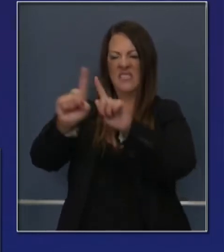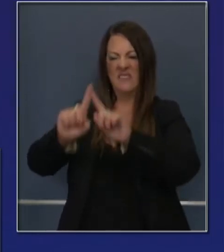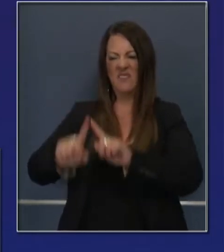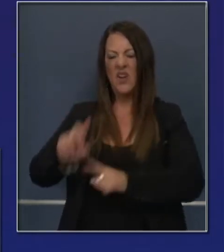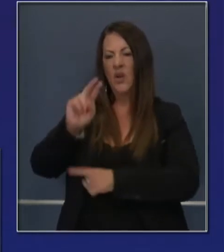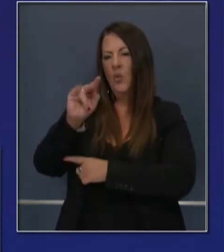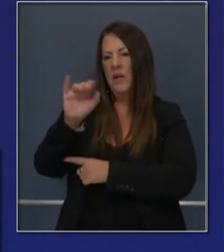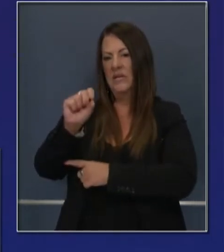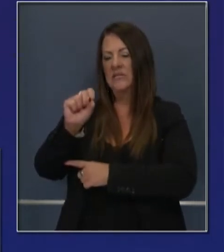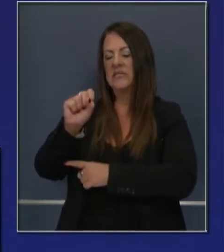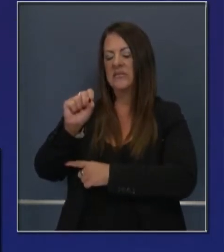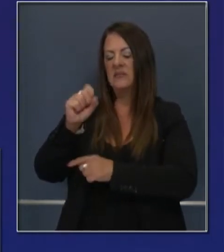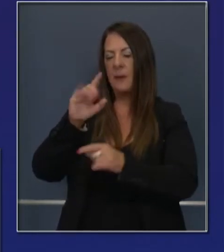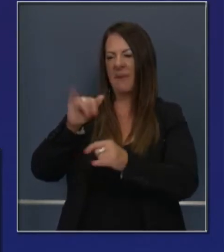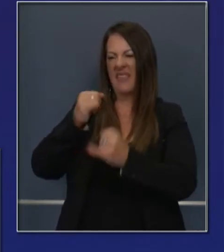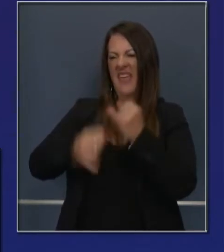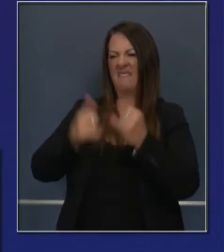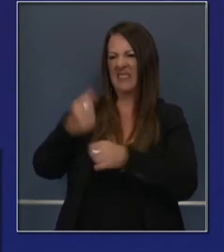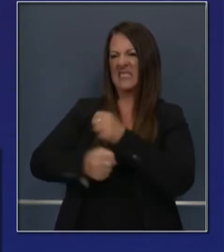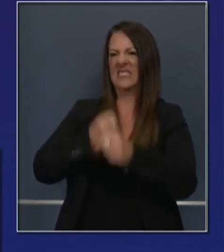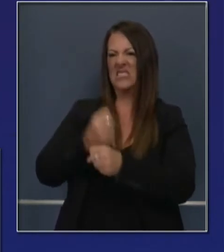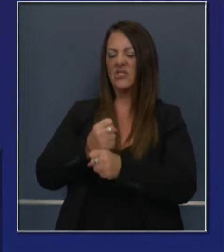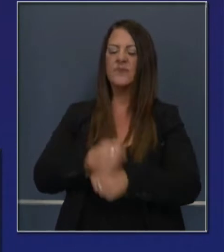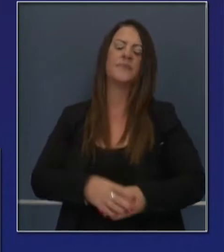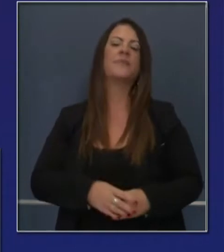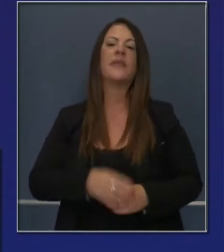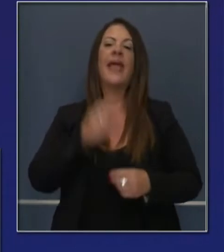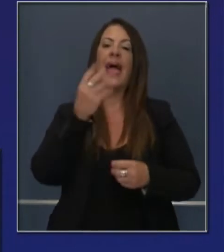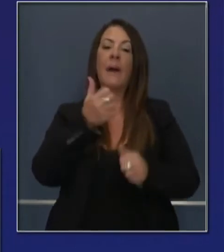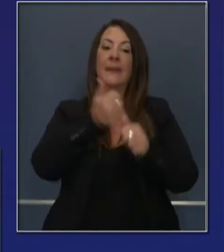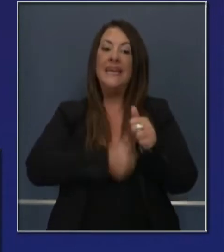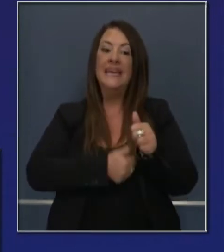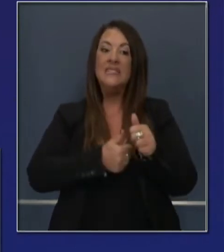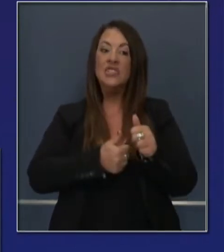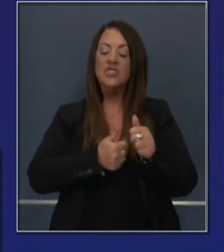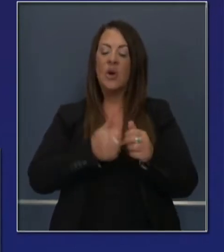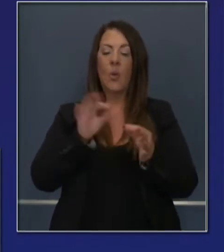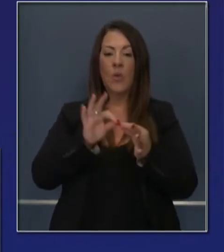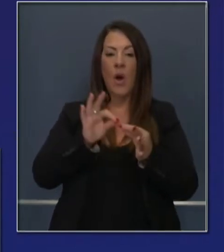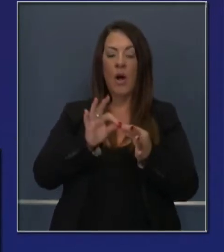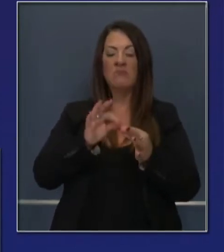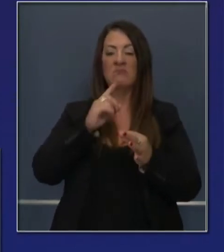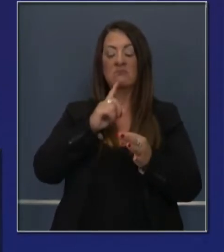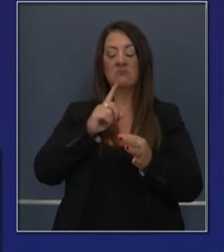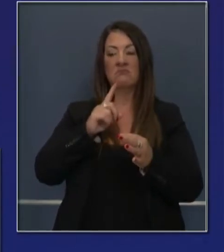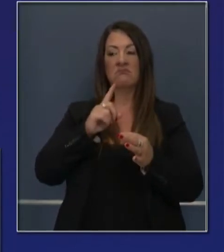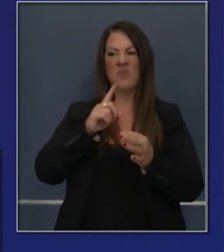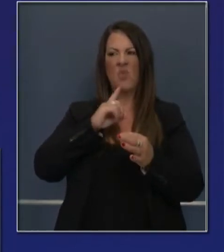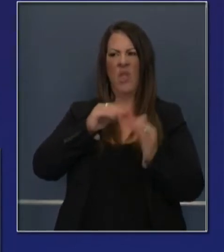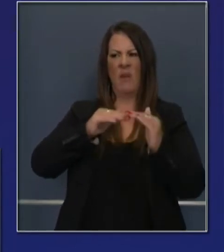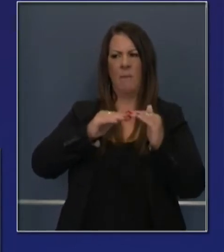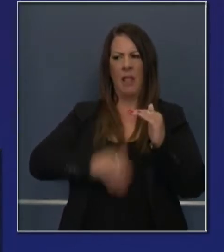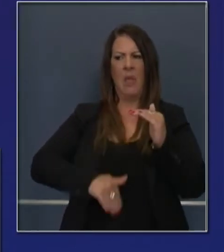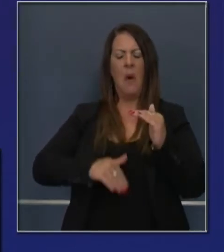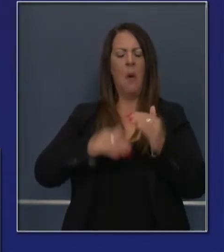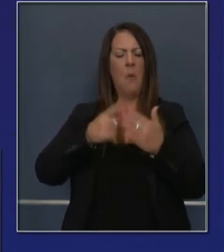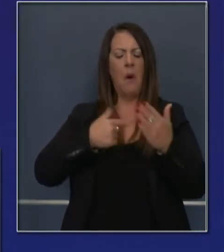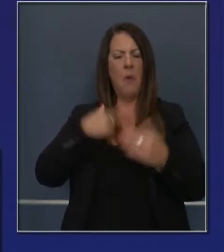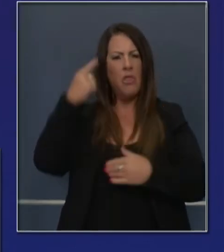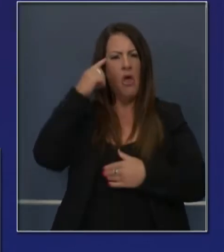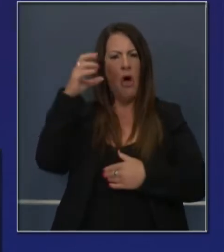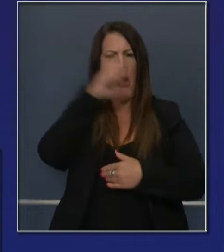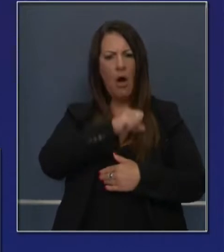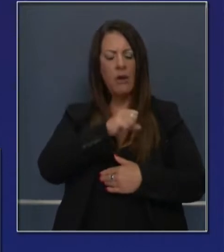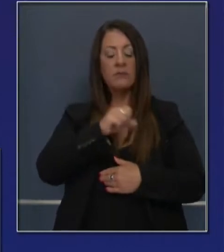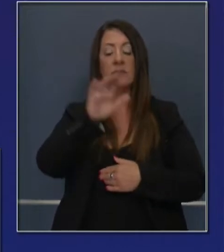is the applications have come in and the per unit cost is actually below the state's estimate. And for landlords, don't